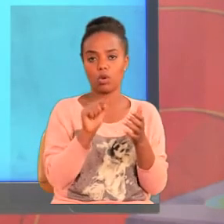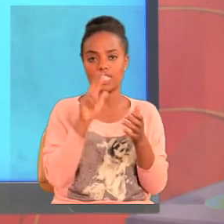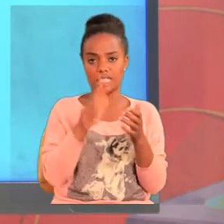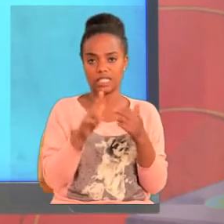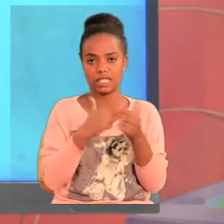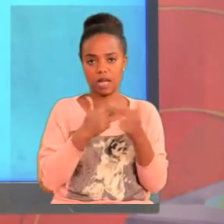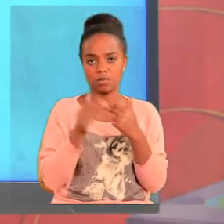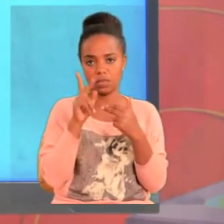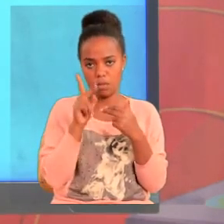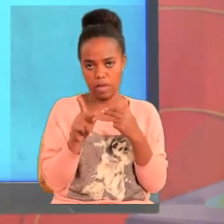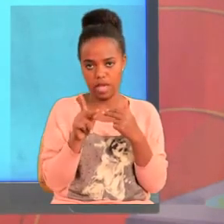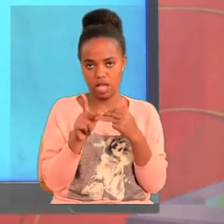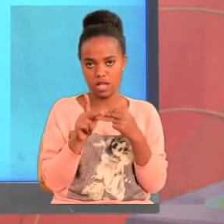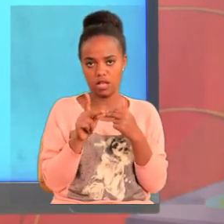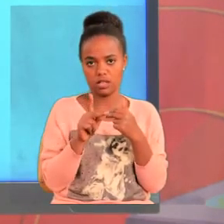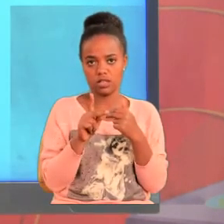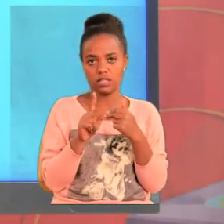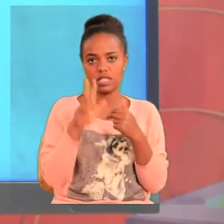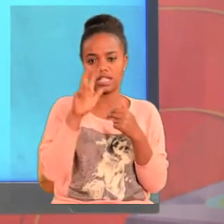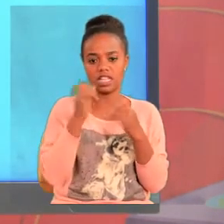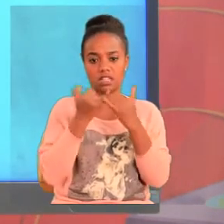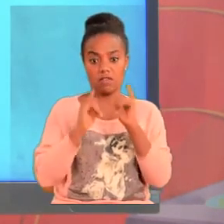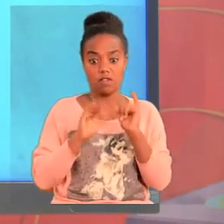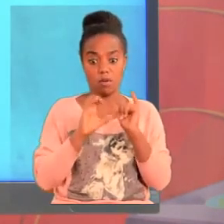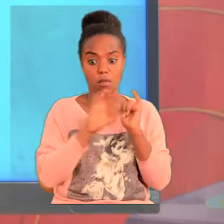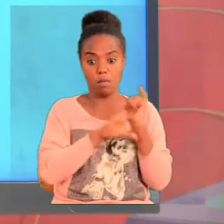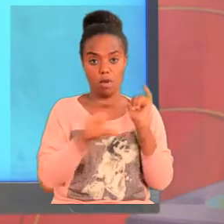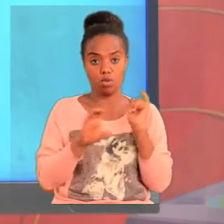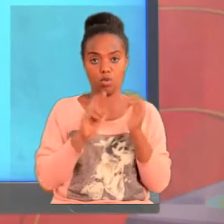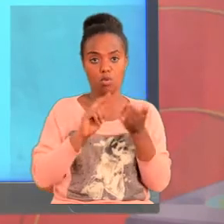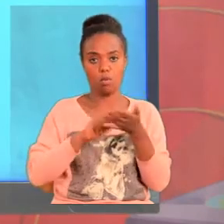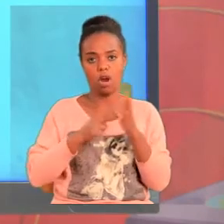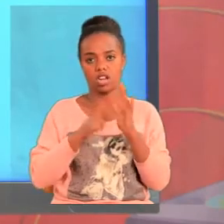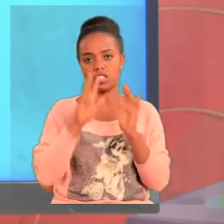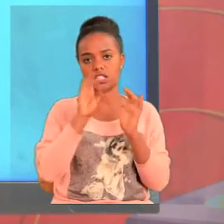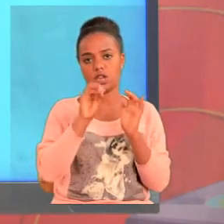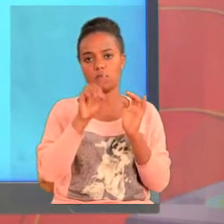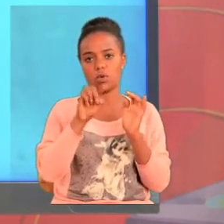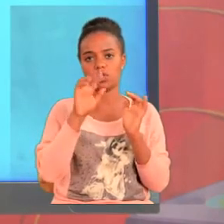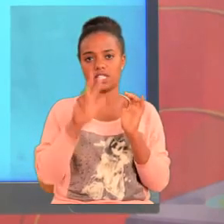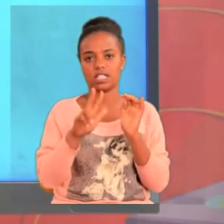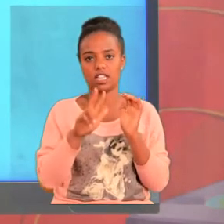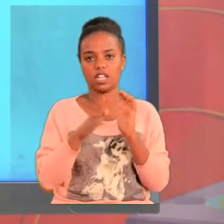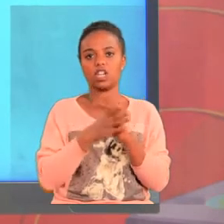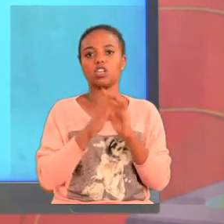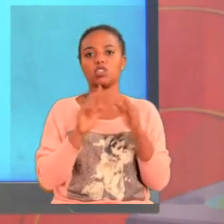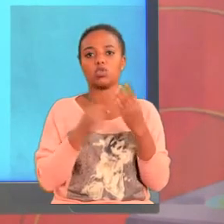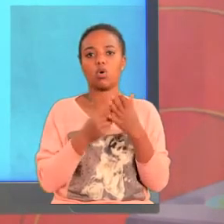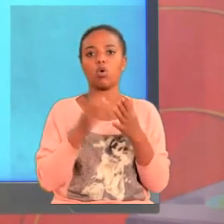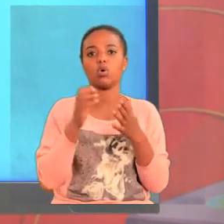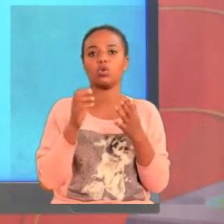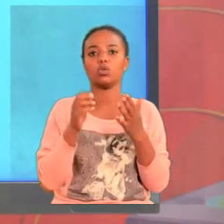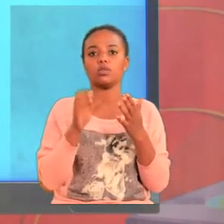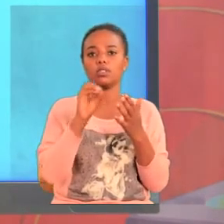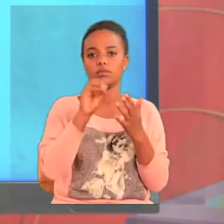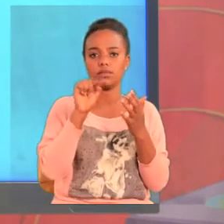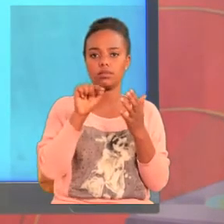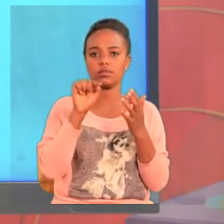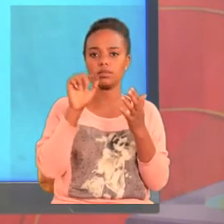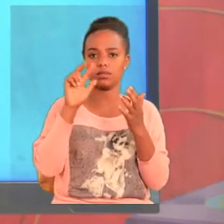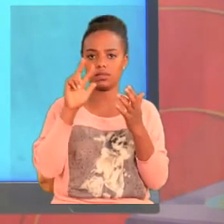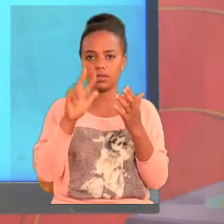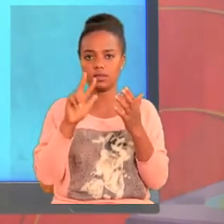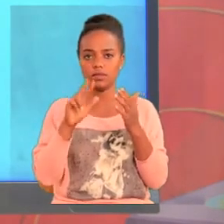P. So this implies P minus 0.3 P is 0.7 P. 0.7 P is